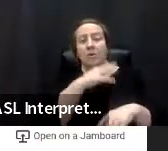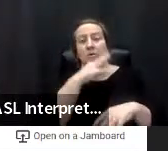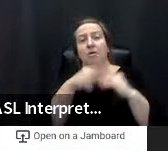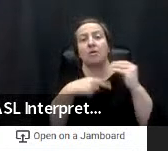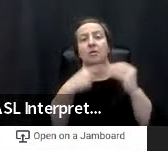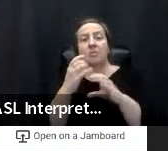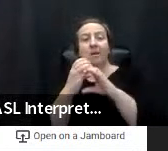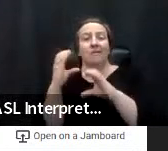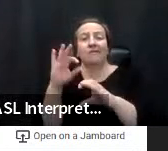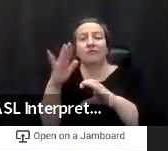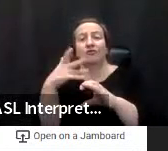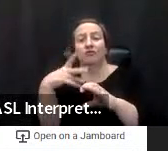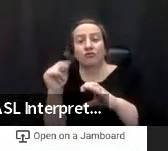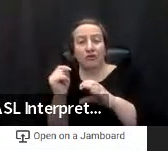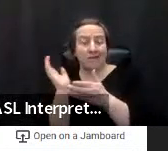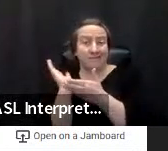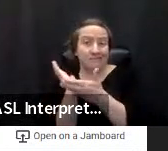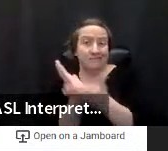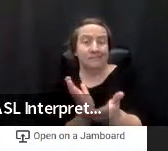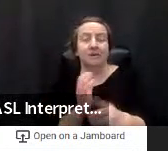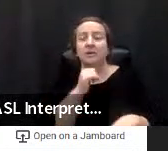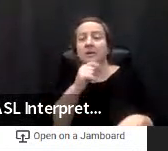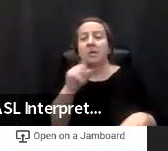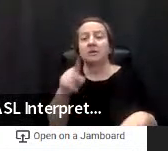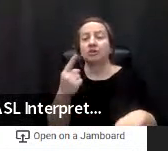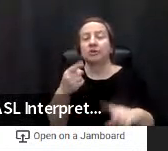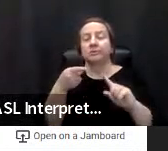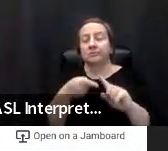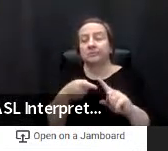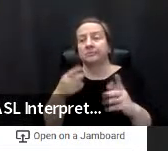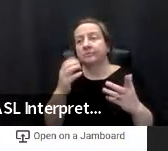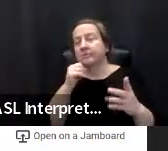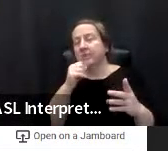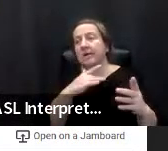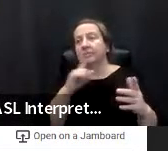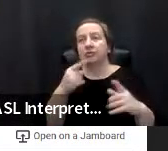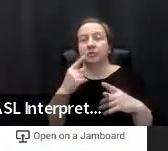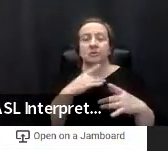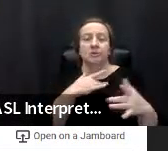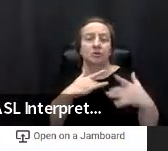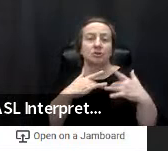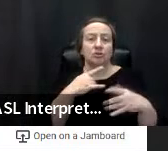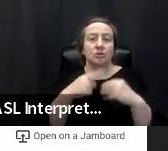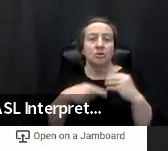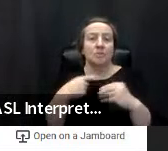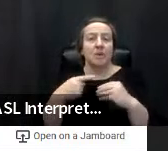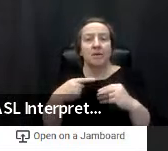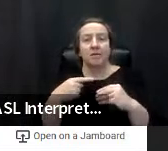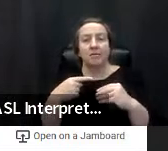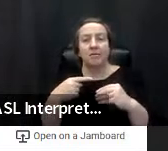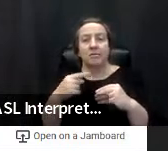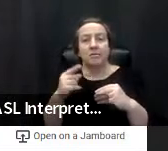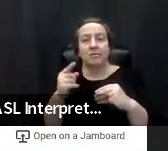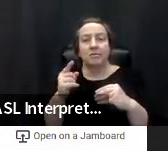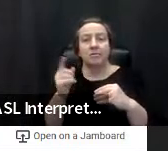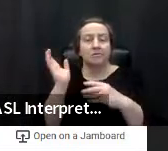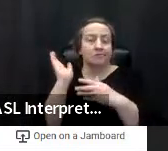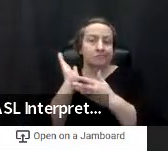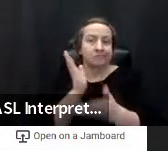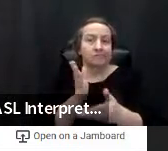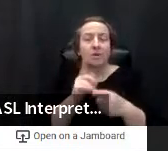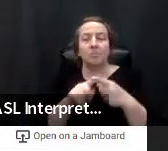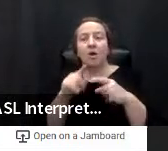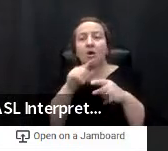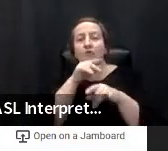freight, not just as it concerns rolling, but also the river traffic as